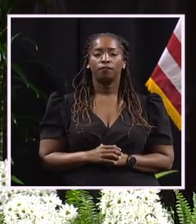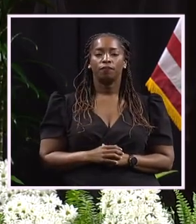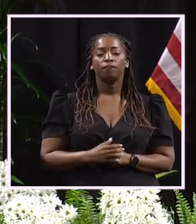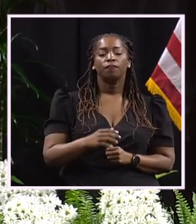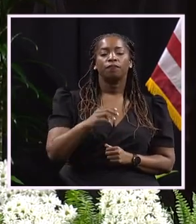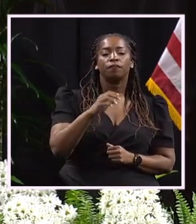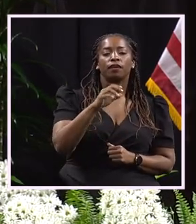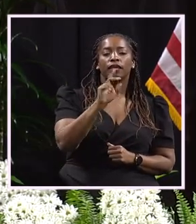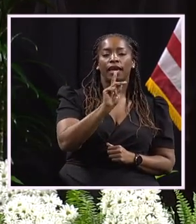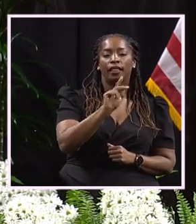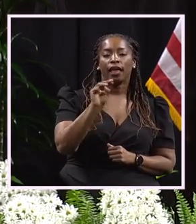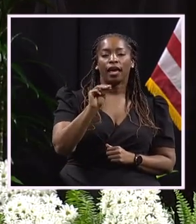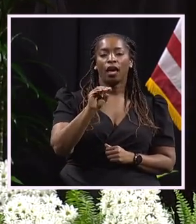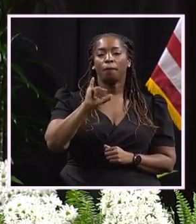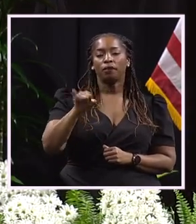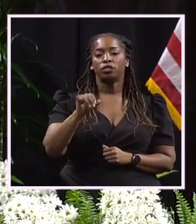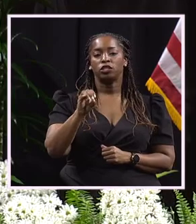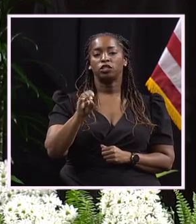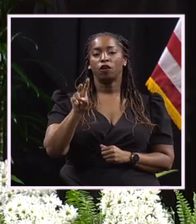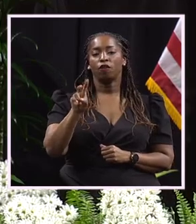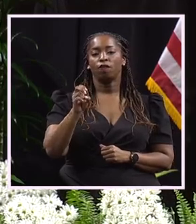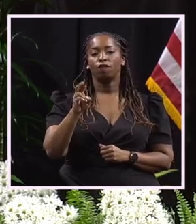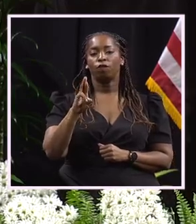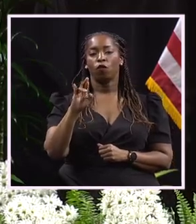Kayla M. Devori, cum laude,